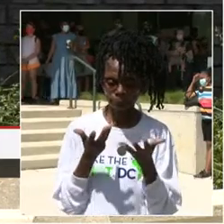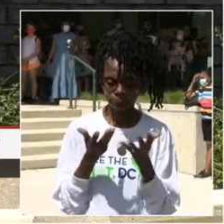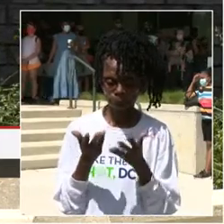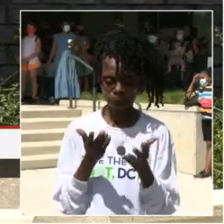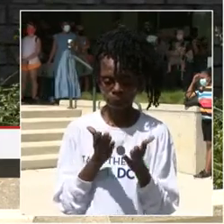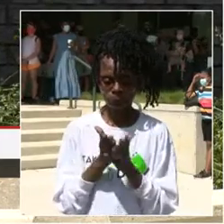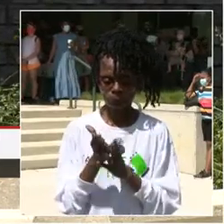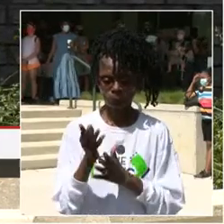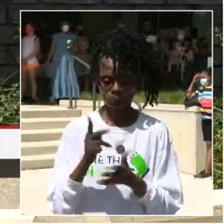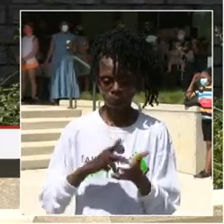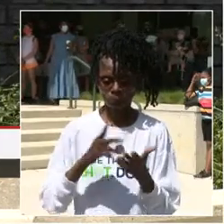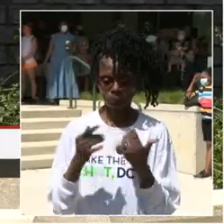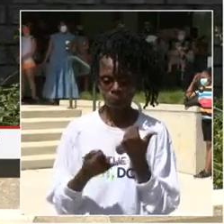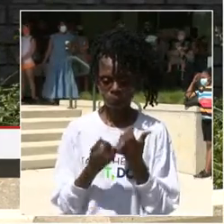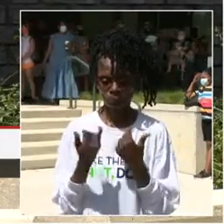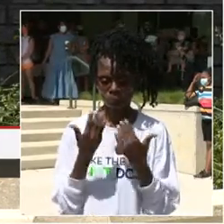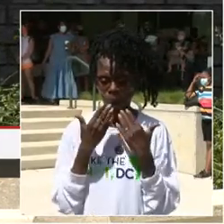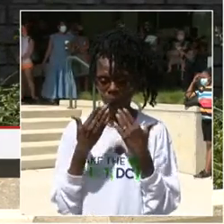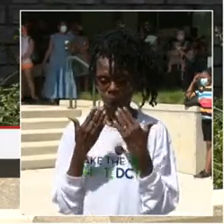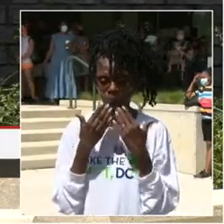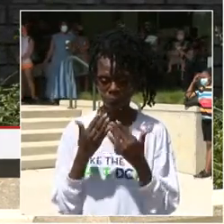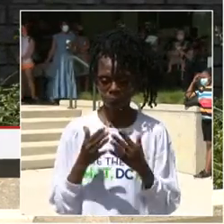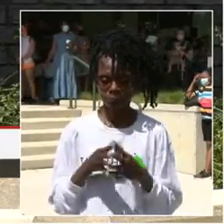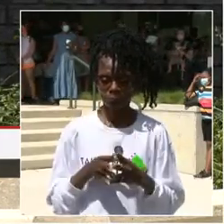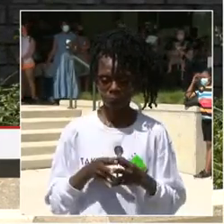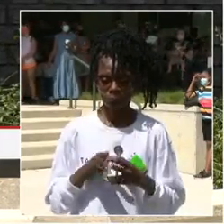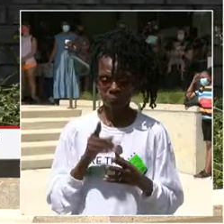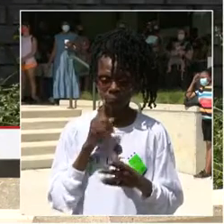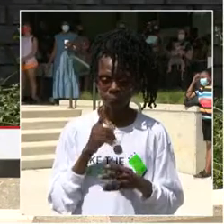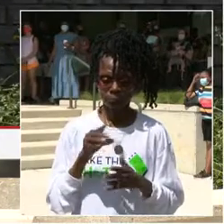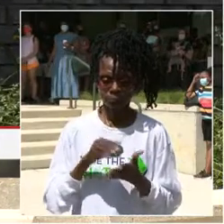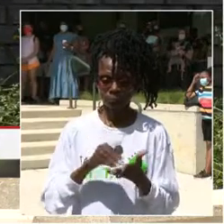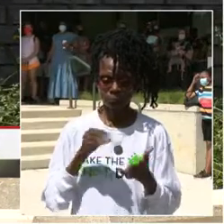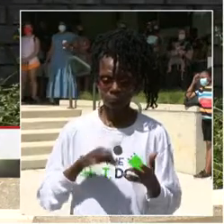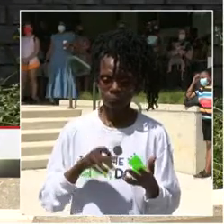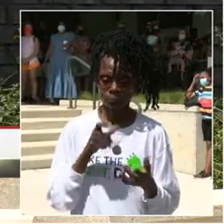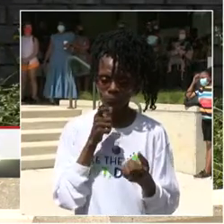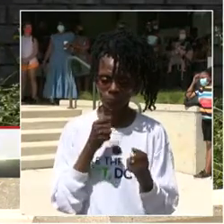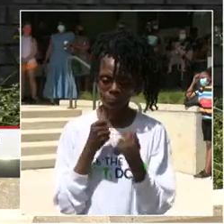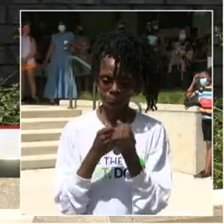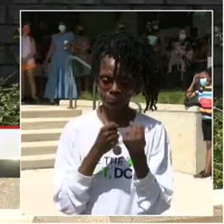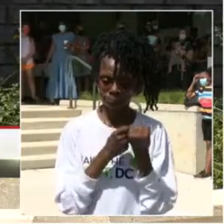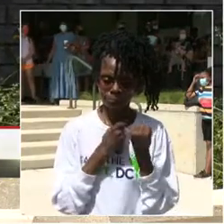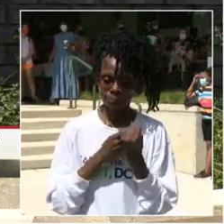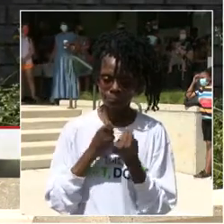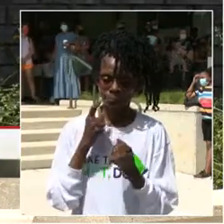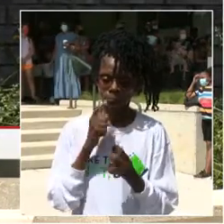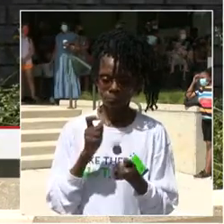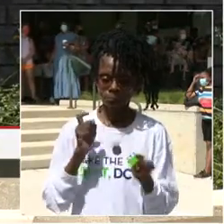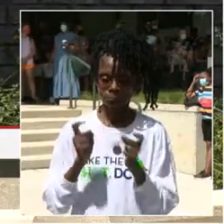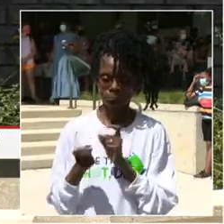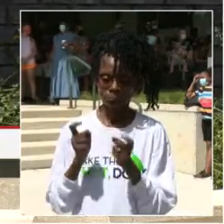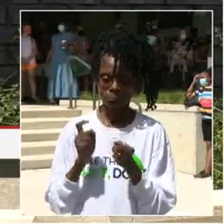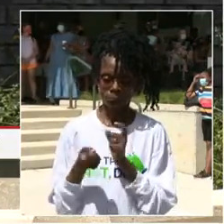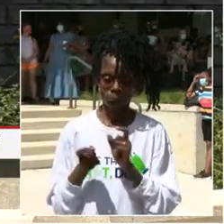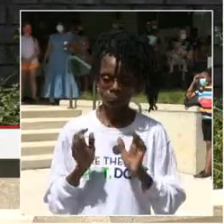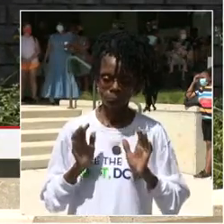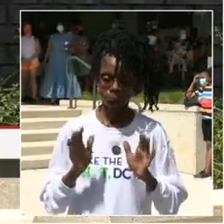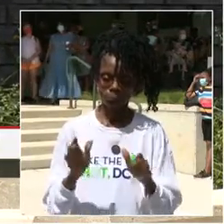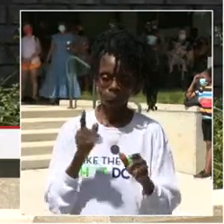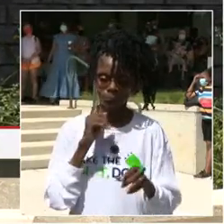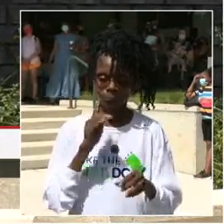to the student achievers who advocated for change and pushed for a full modernized building.